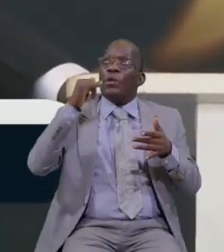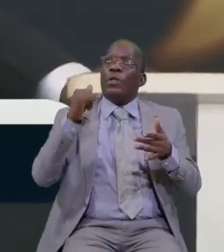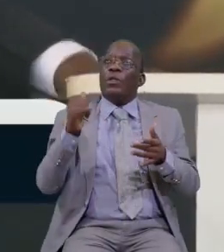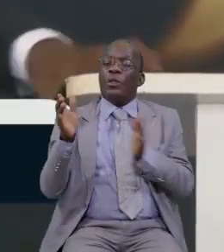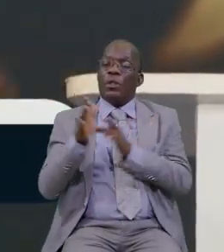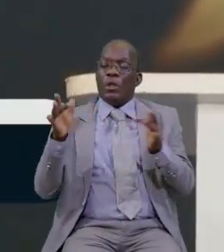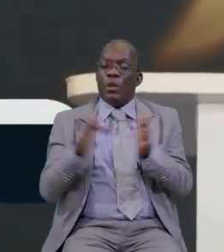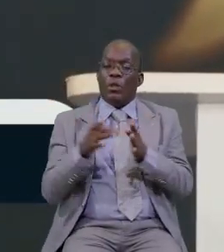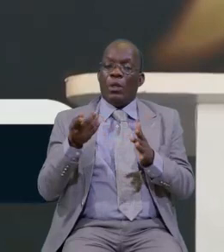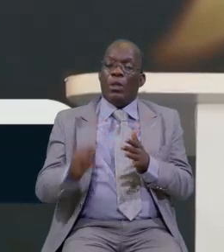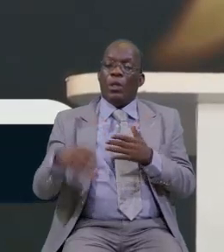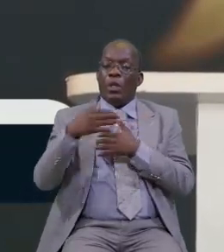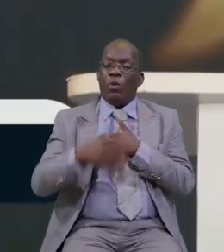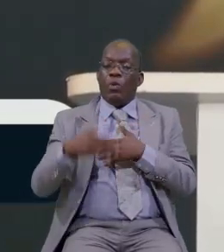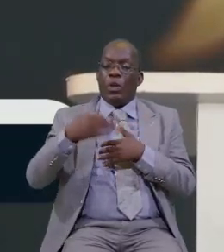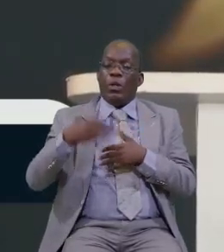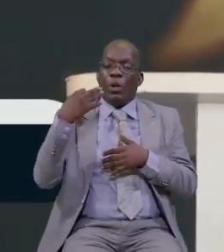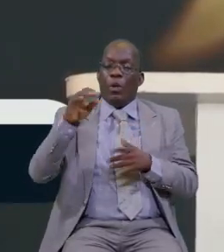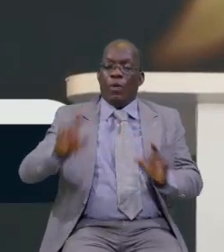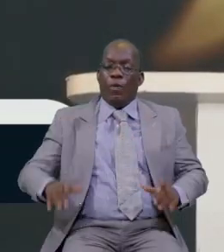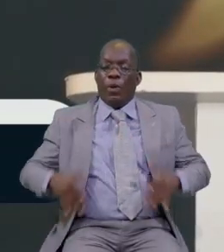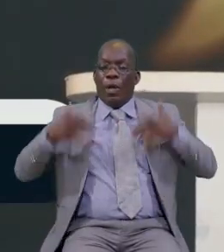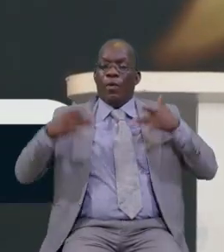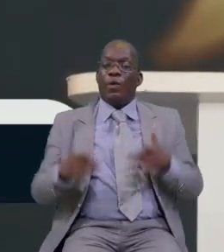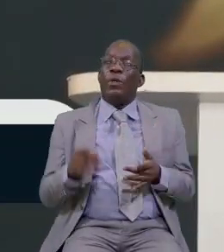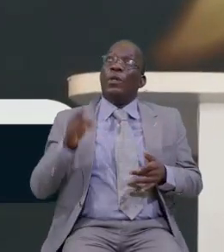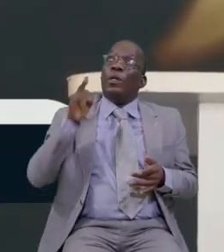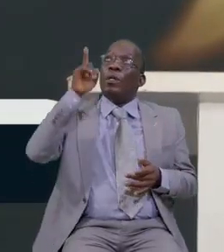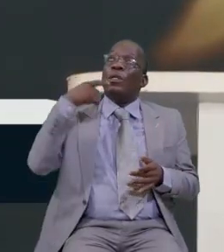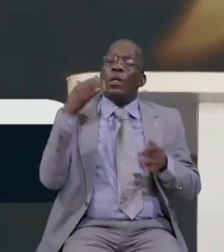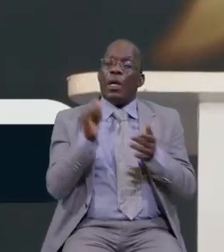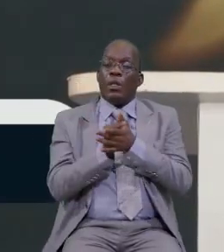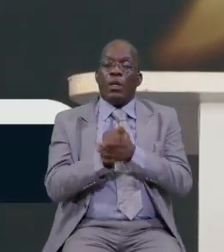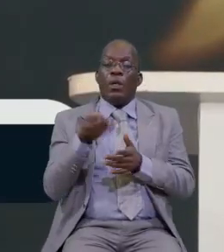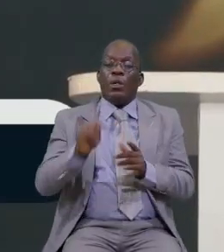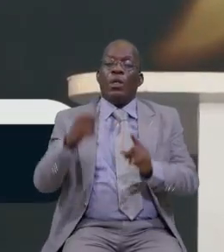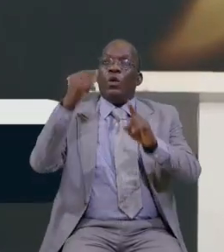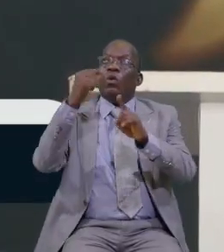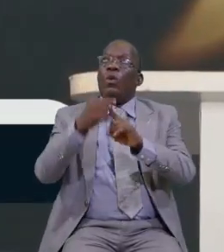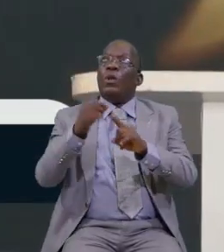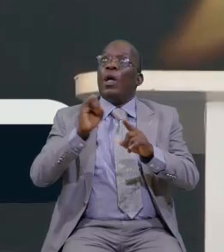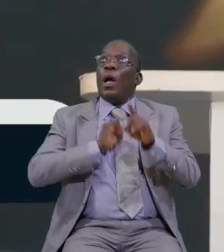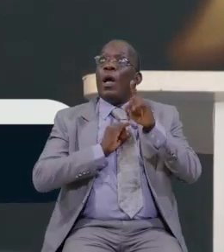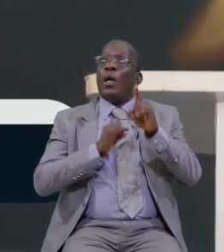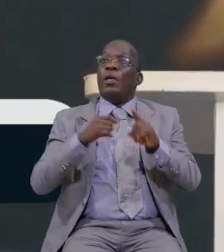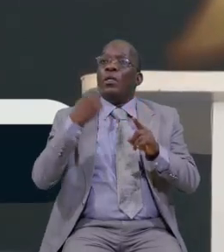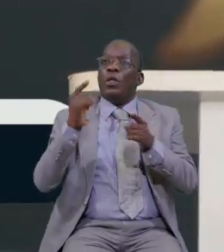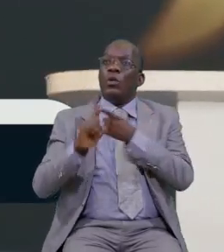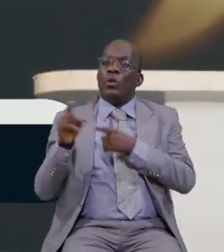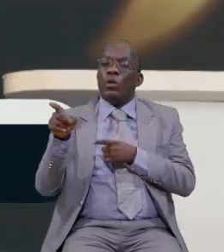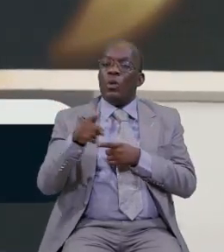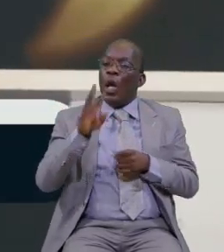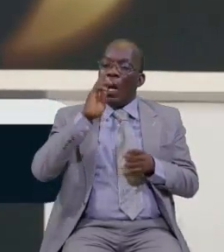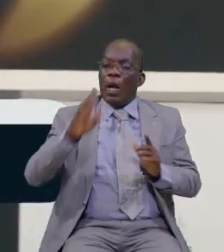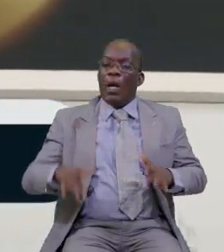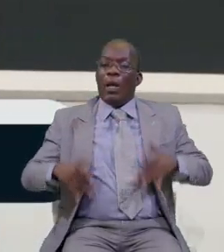life. And he says, the words I say unto you, the life and their spirit. Look at verse